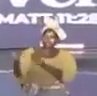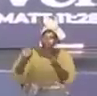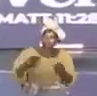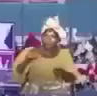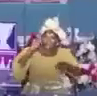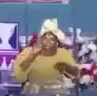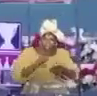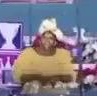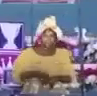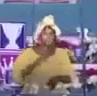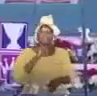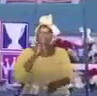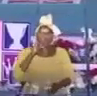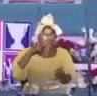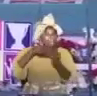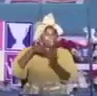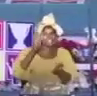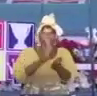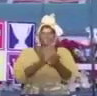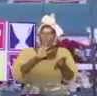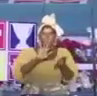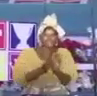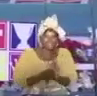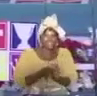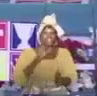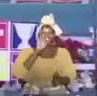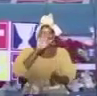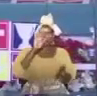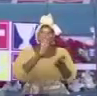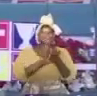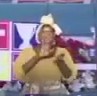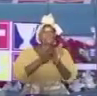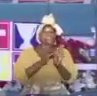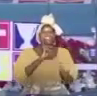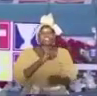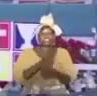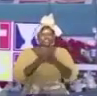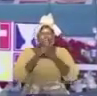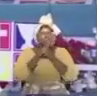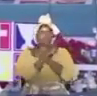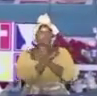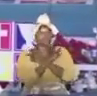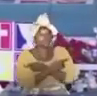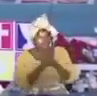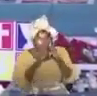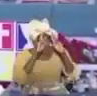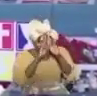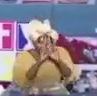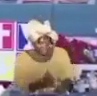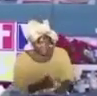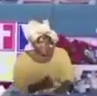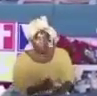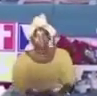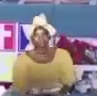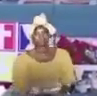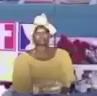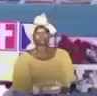down. You are not paying school fees. Your school fees is your humility and your meekness and your diligence.